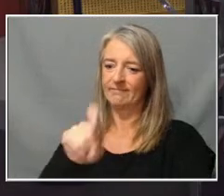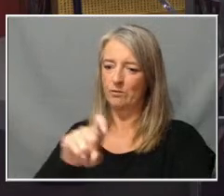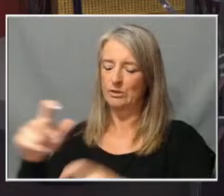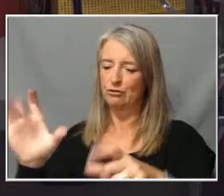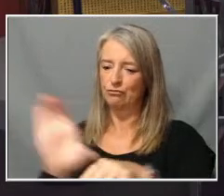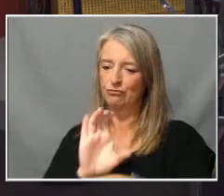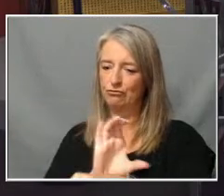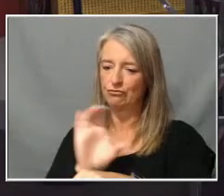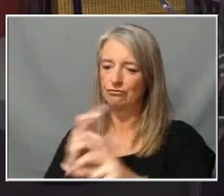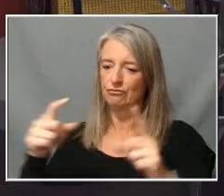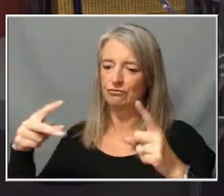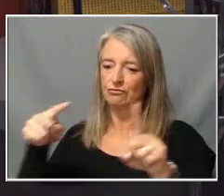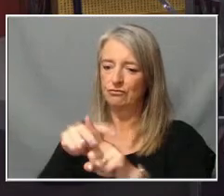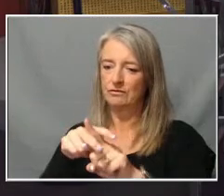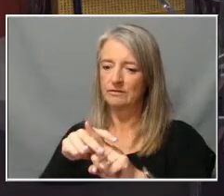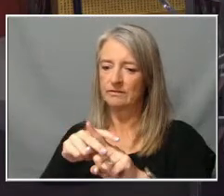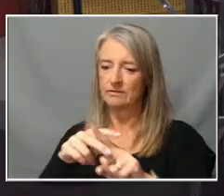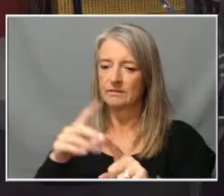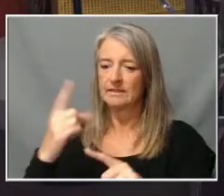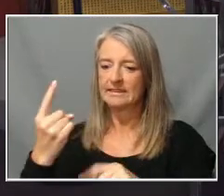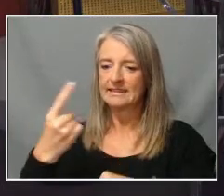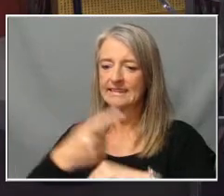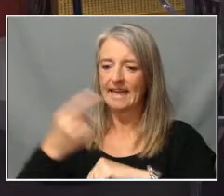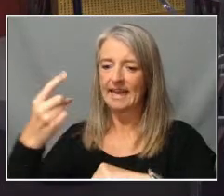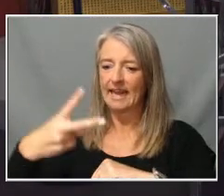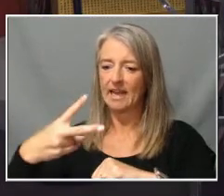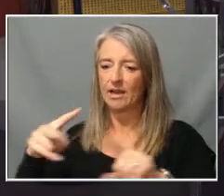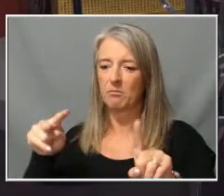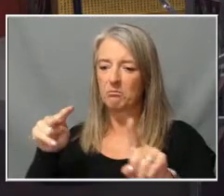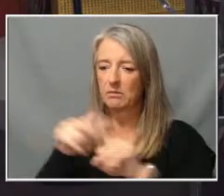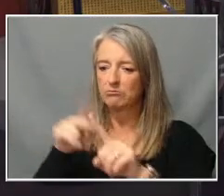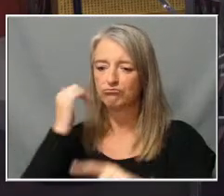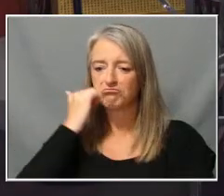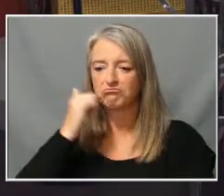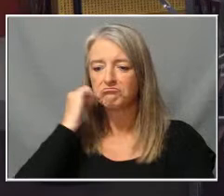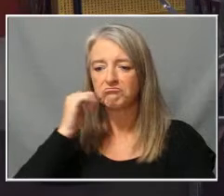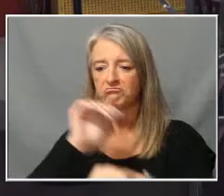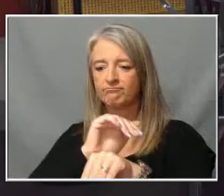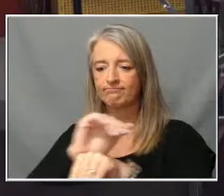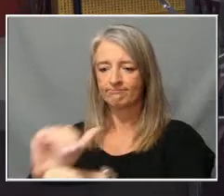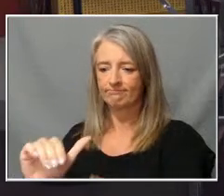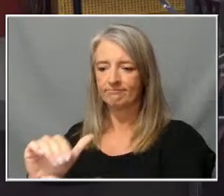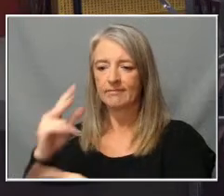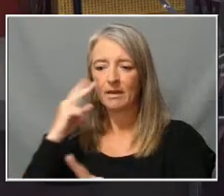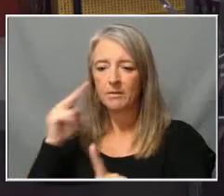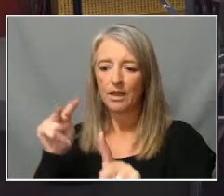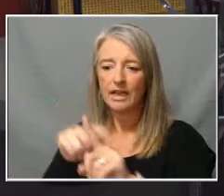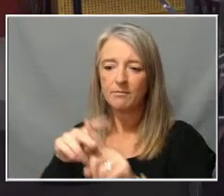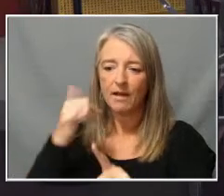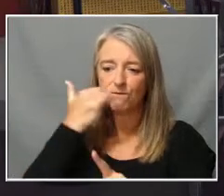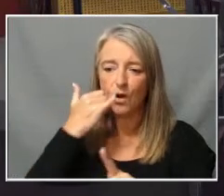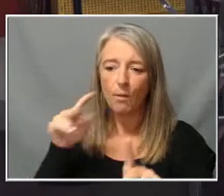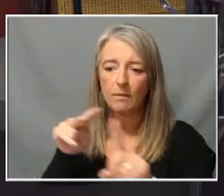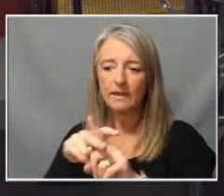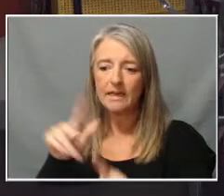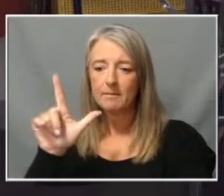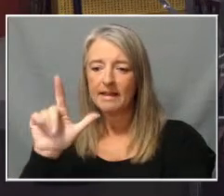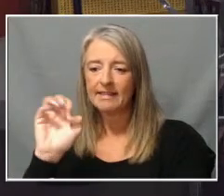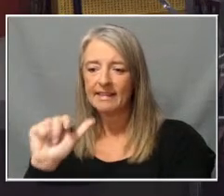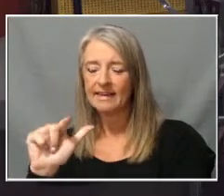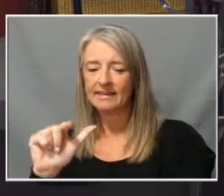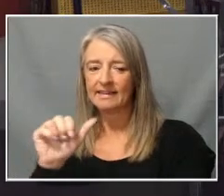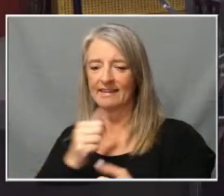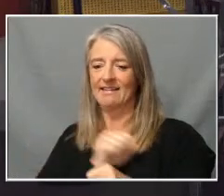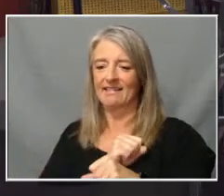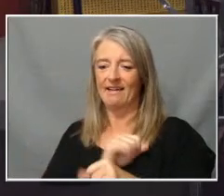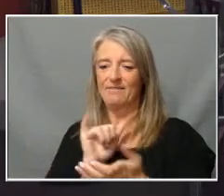It has like a day-and-a-half battery, but I just plug it. I plug in my phone. I plug in my leg. Oh gosh, I love that. Yeah. All in a day. All